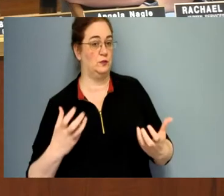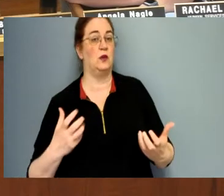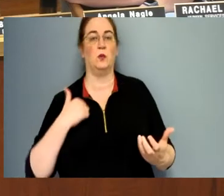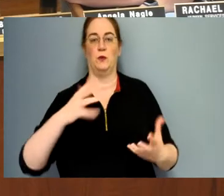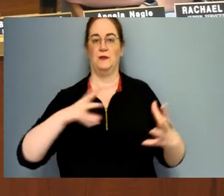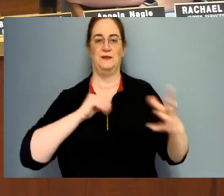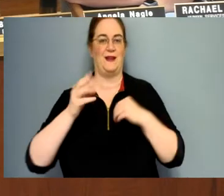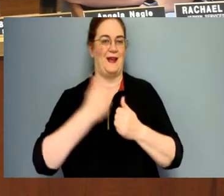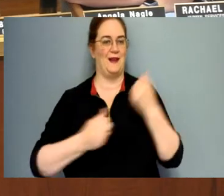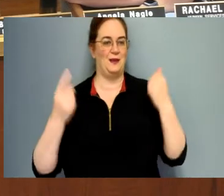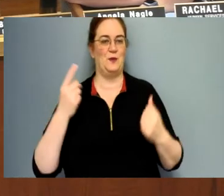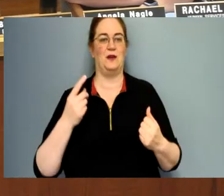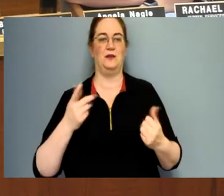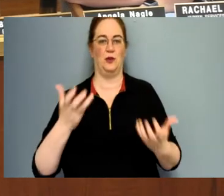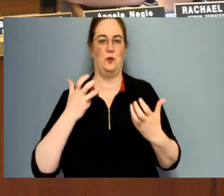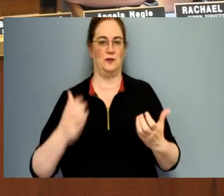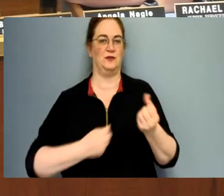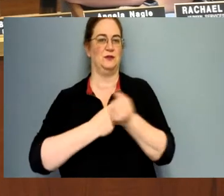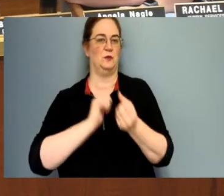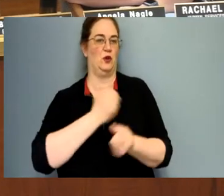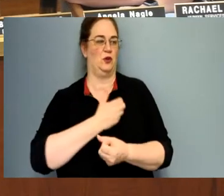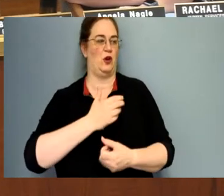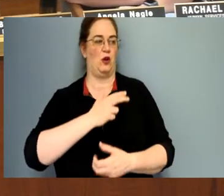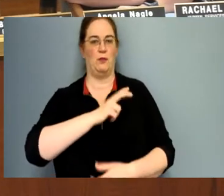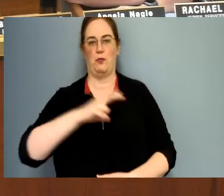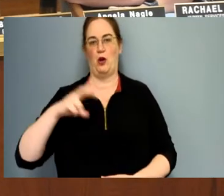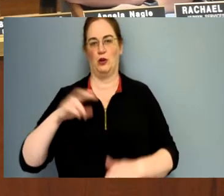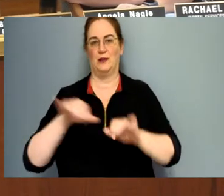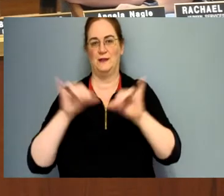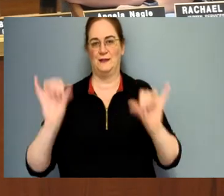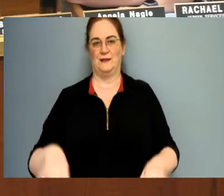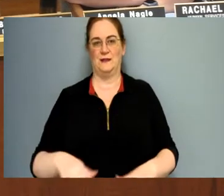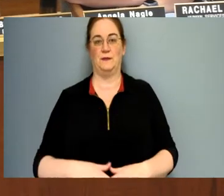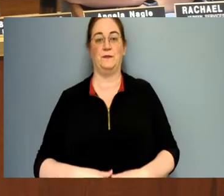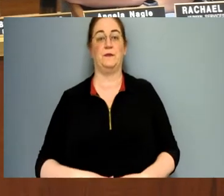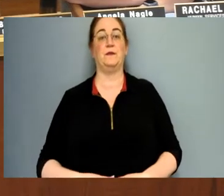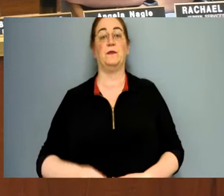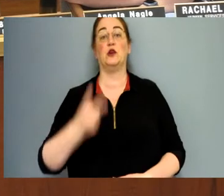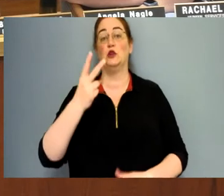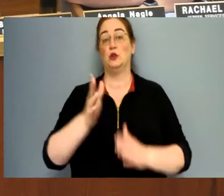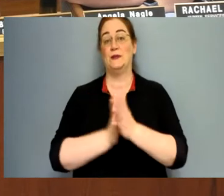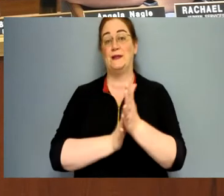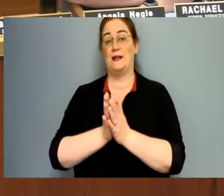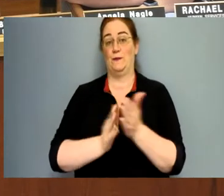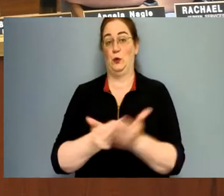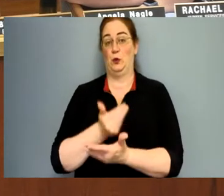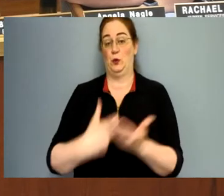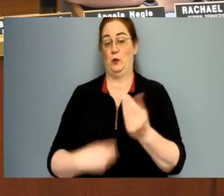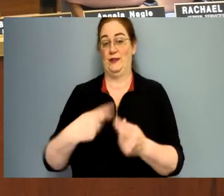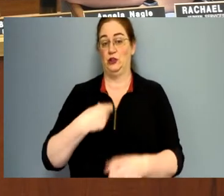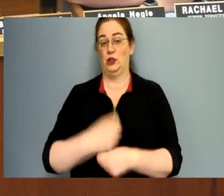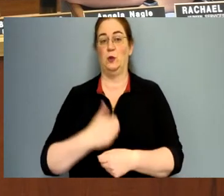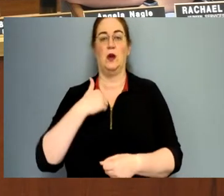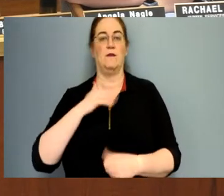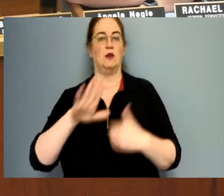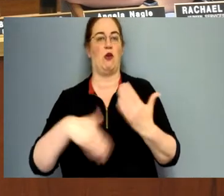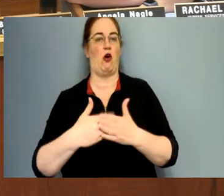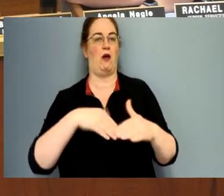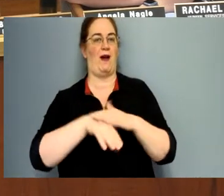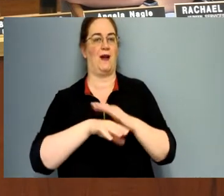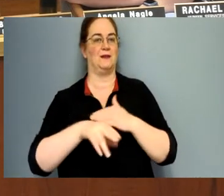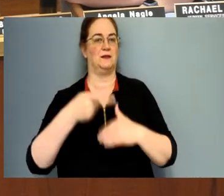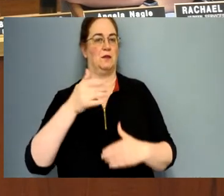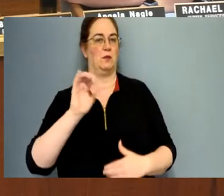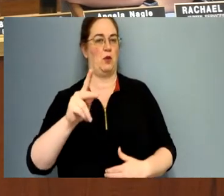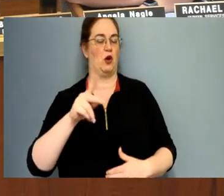take anyone that wants to support our park system. There's two incentives that are new this year. We have an all-access parks